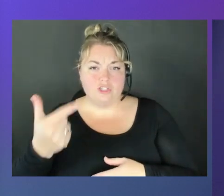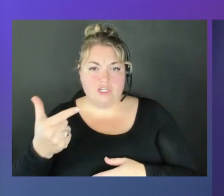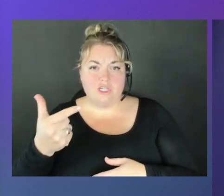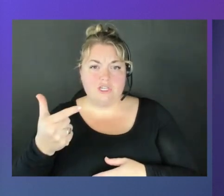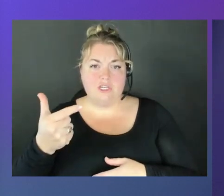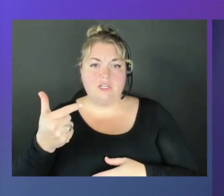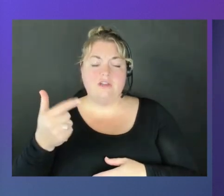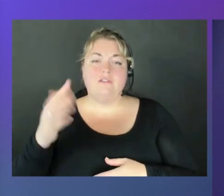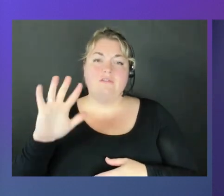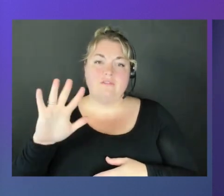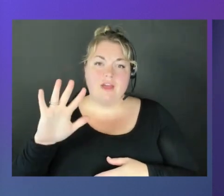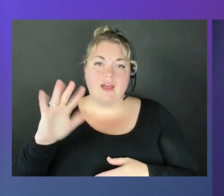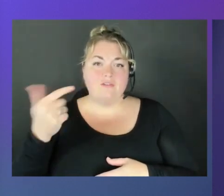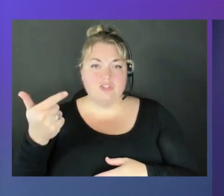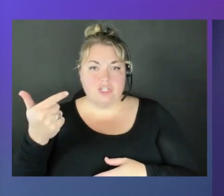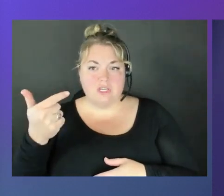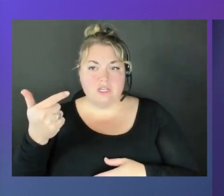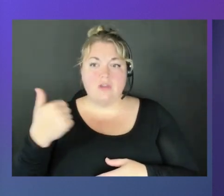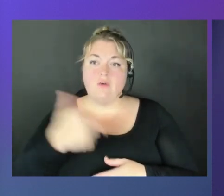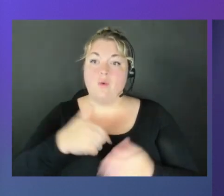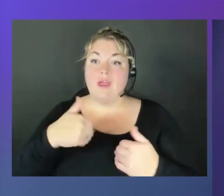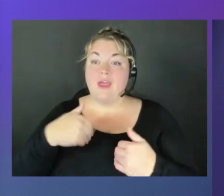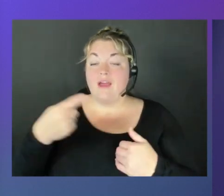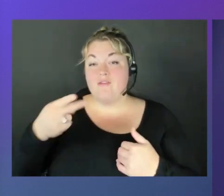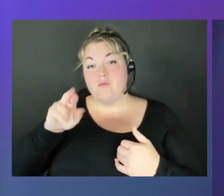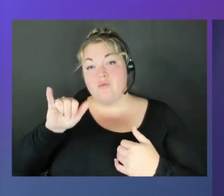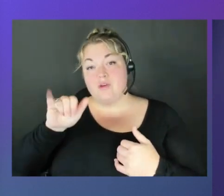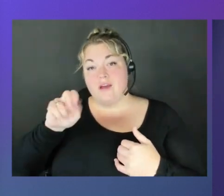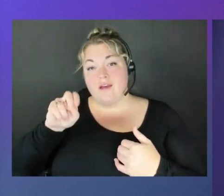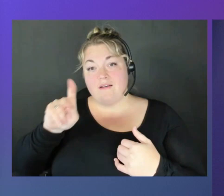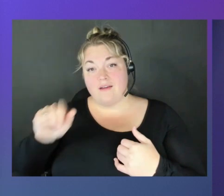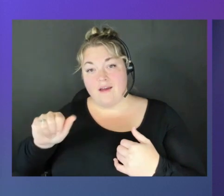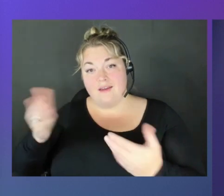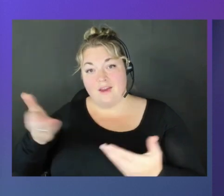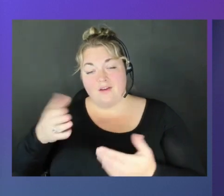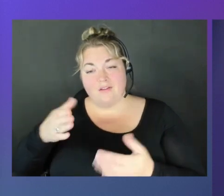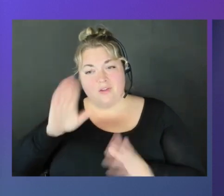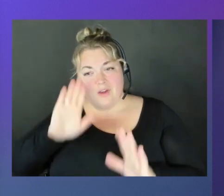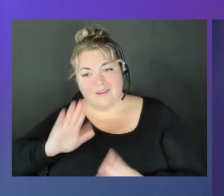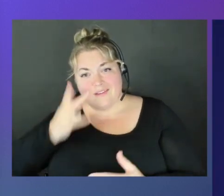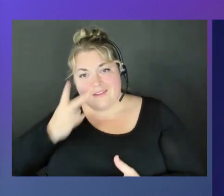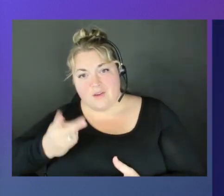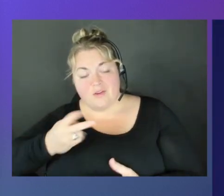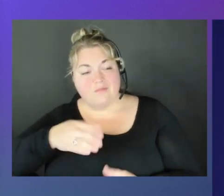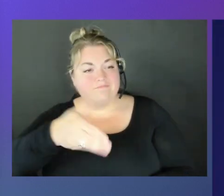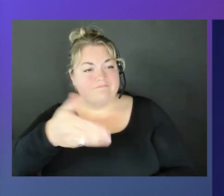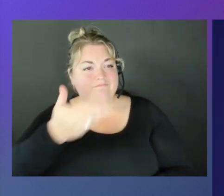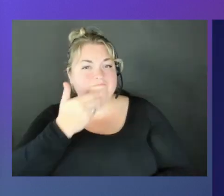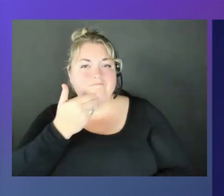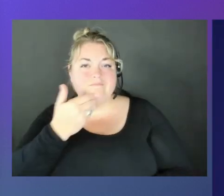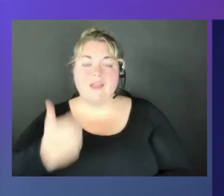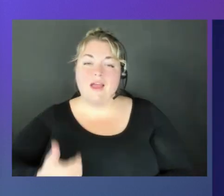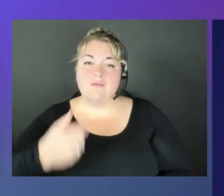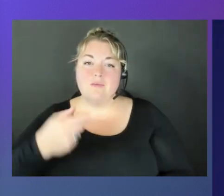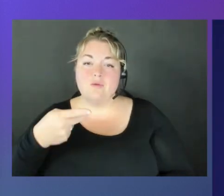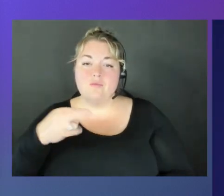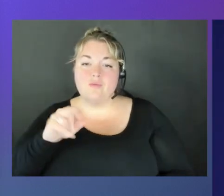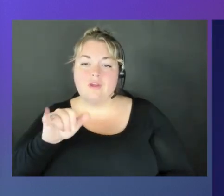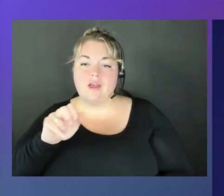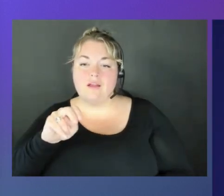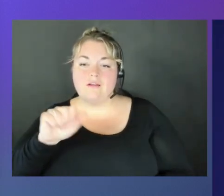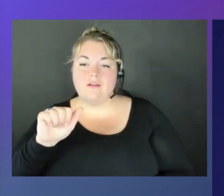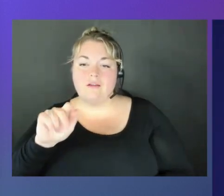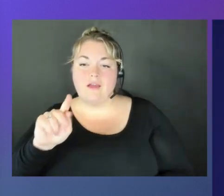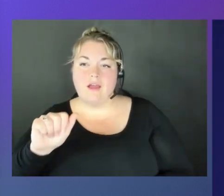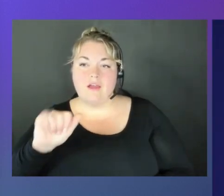this. And I have my guest here, Priyanka. Great to see you. Please introduce yourself. Thank you, Jeff. I am Priyanka Jindal, and I'm a Principal